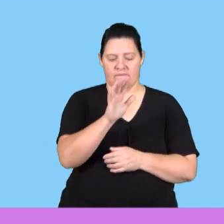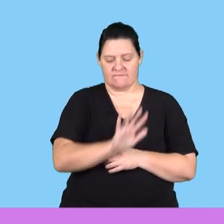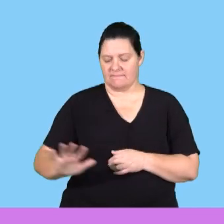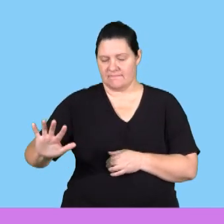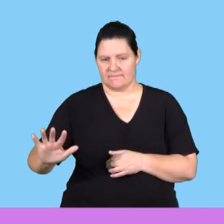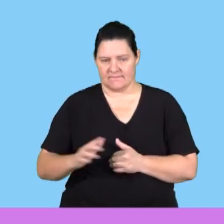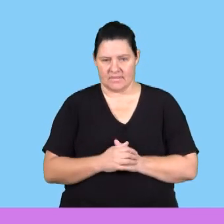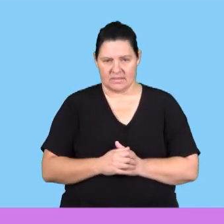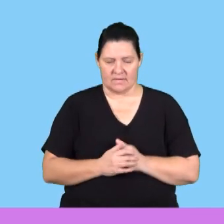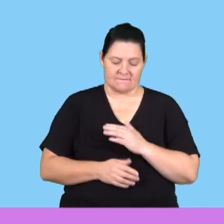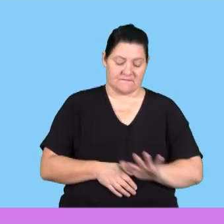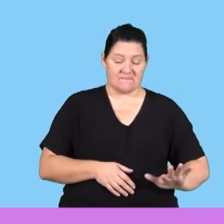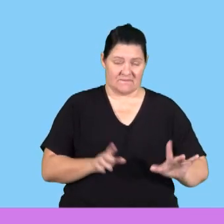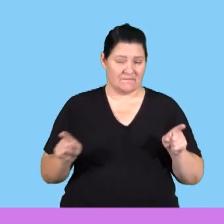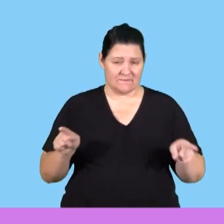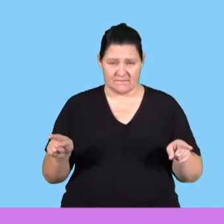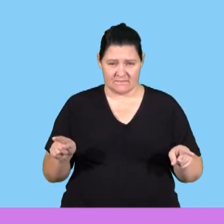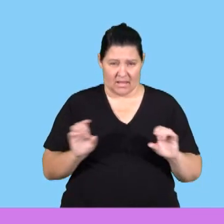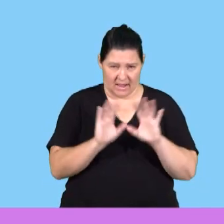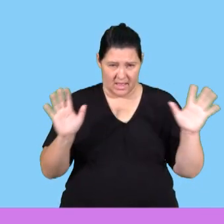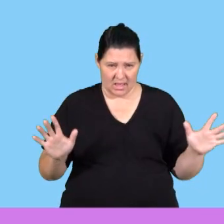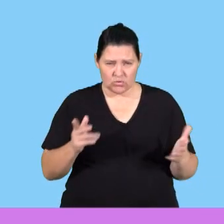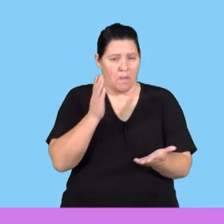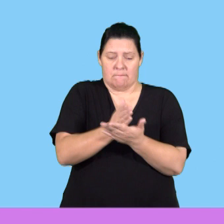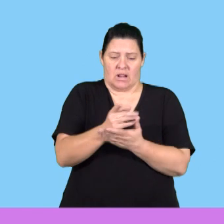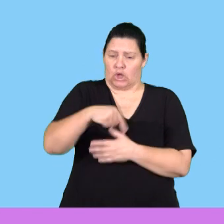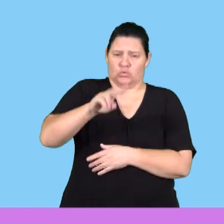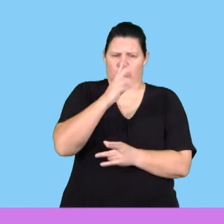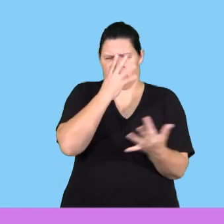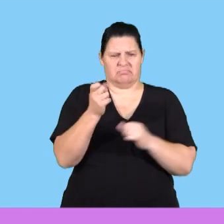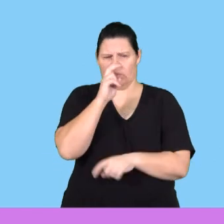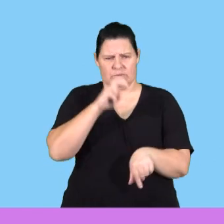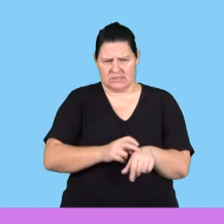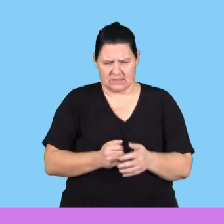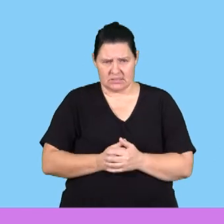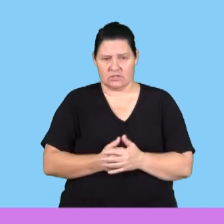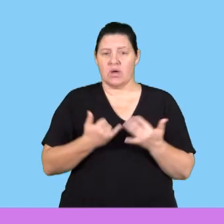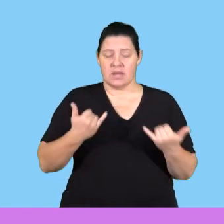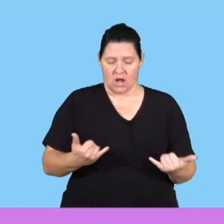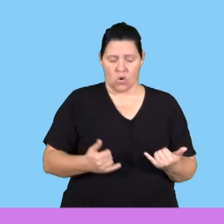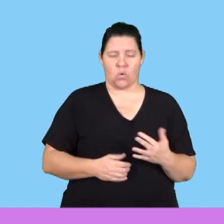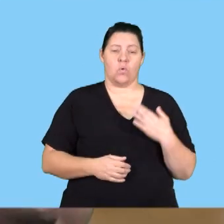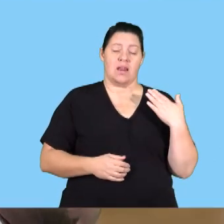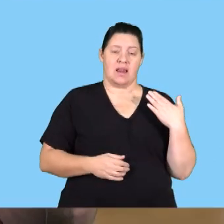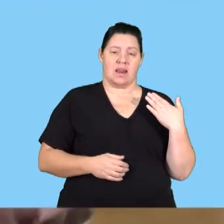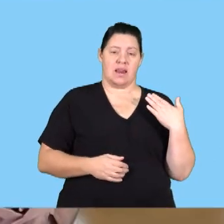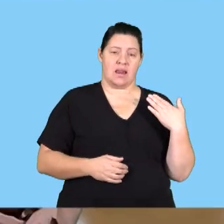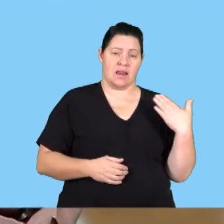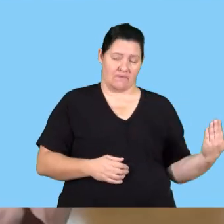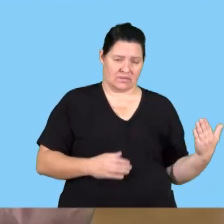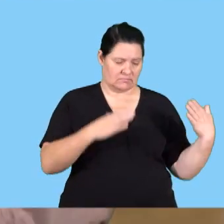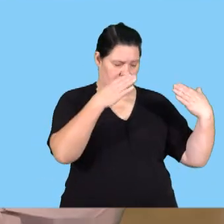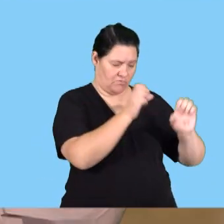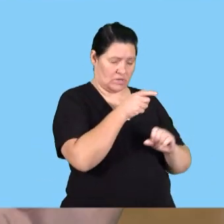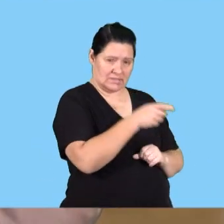And then I'm going to have 1, 2, 3, 4, 5 on the other side. Are we clear on that? So what needs to happen now, I'm going to work with the left-hand